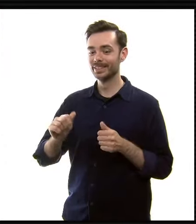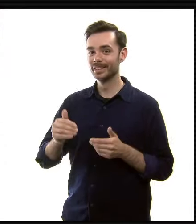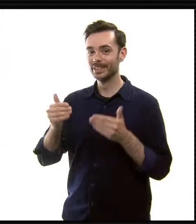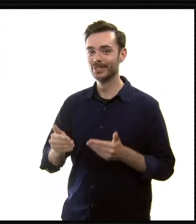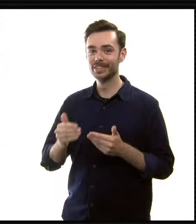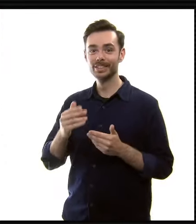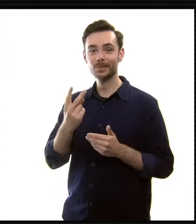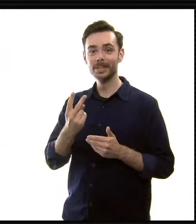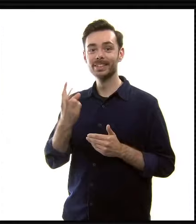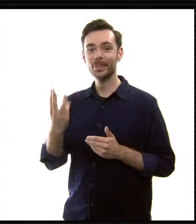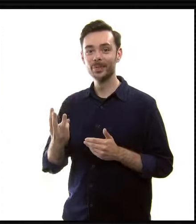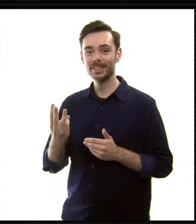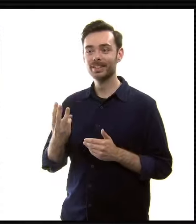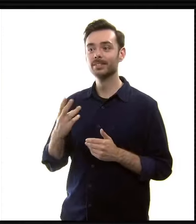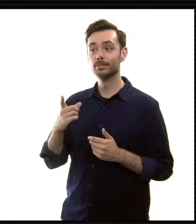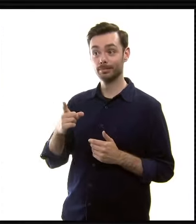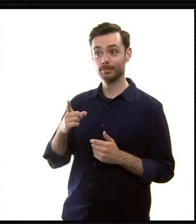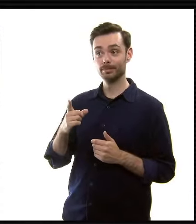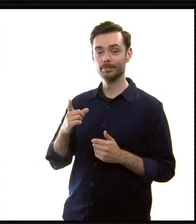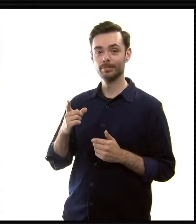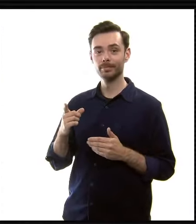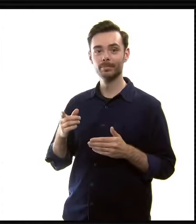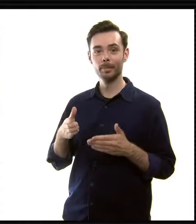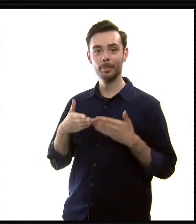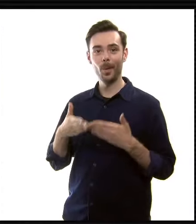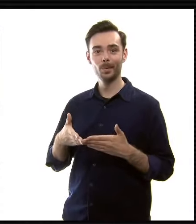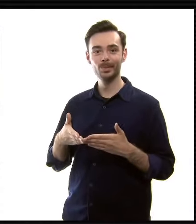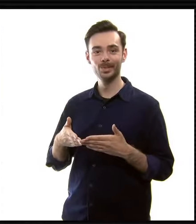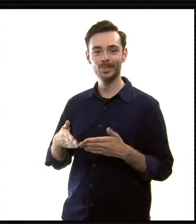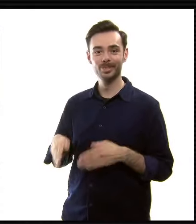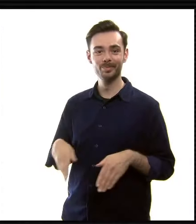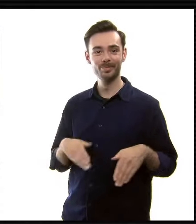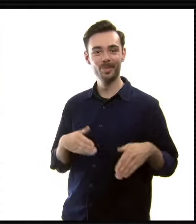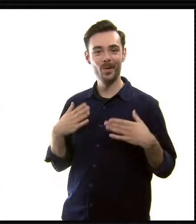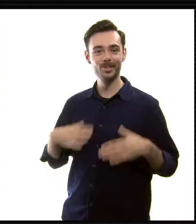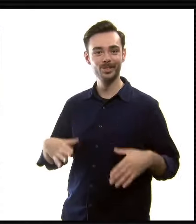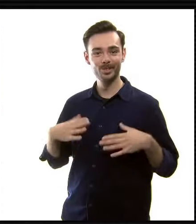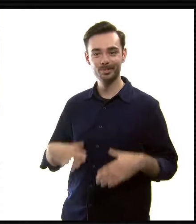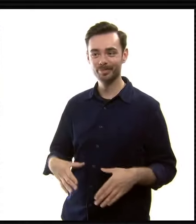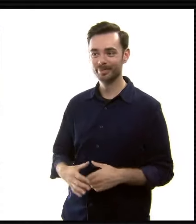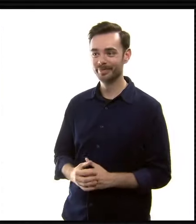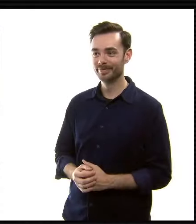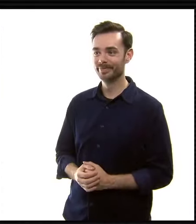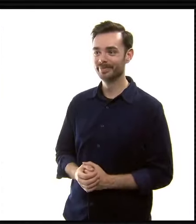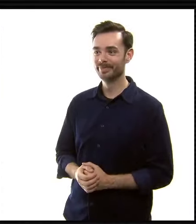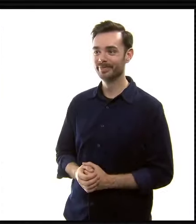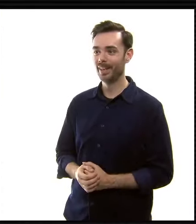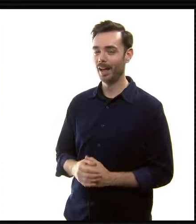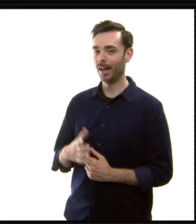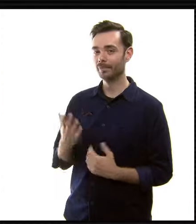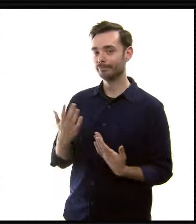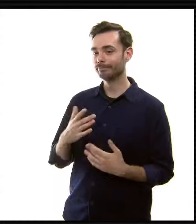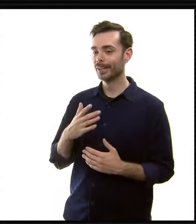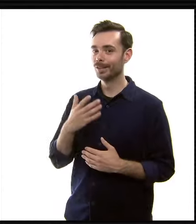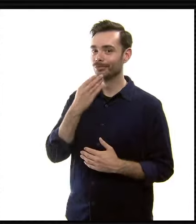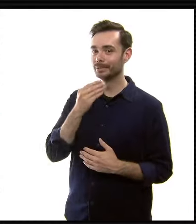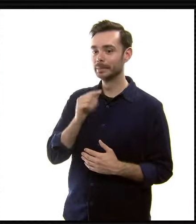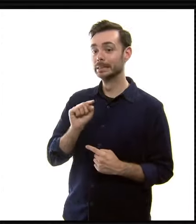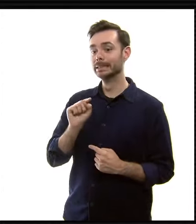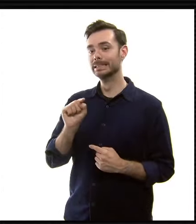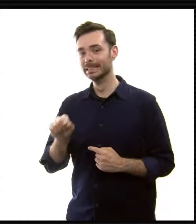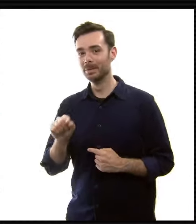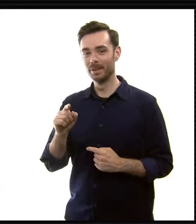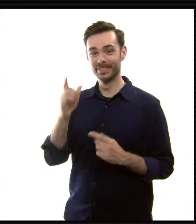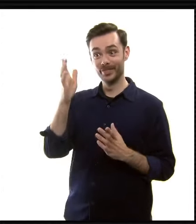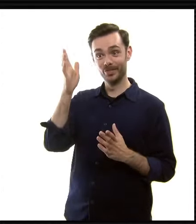have the boat costume, and then we have, I know it's a bit too early to be this festive, but we have this reindeer